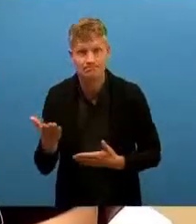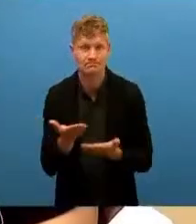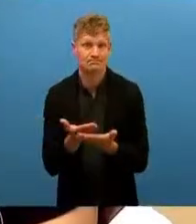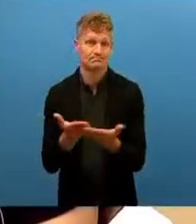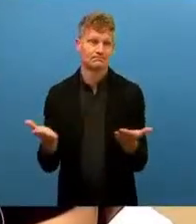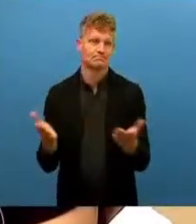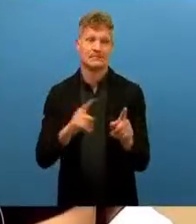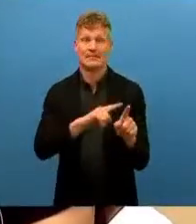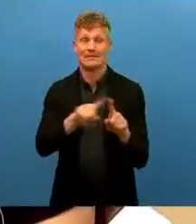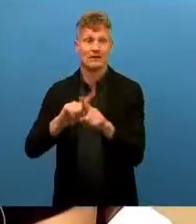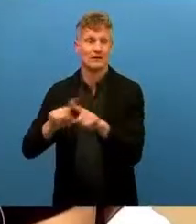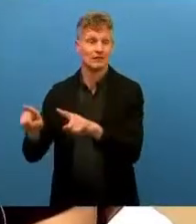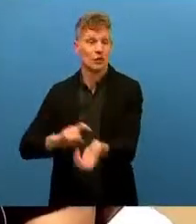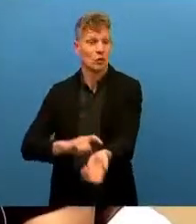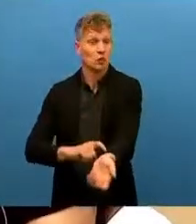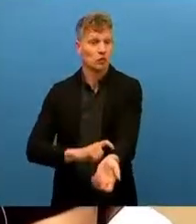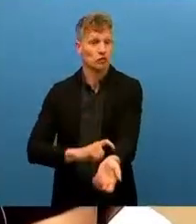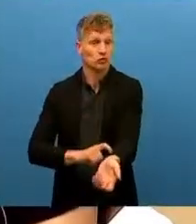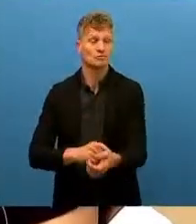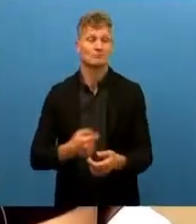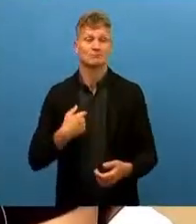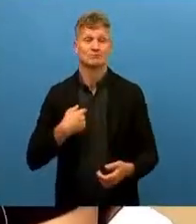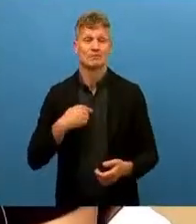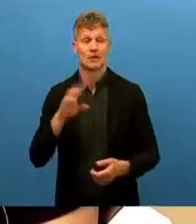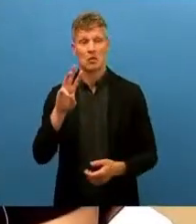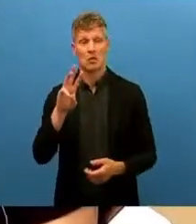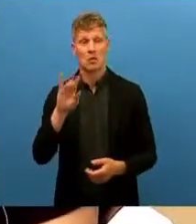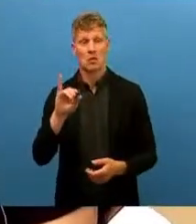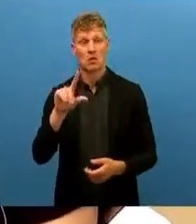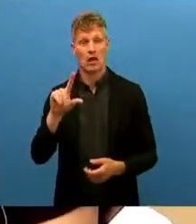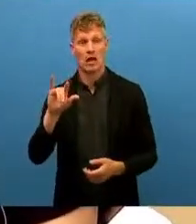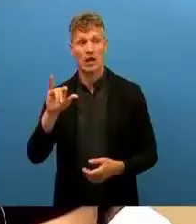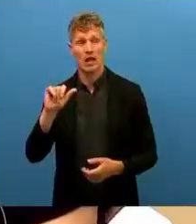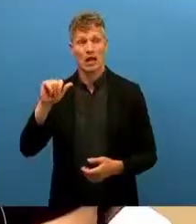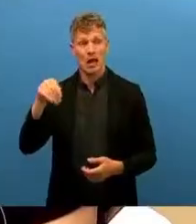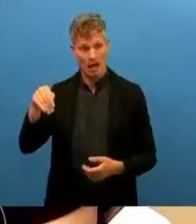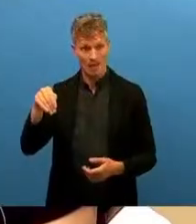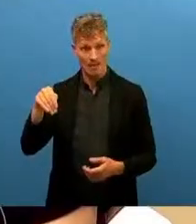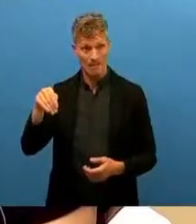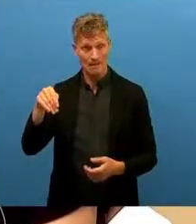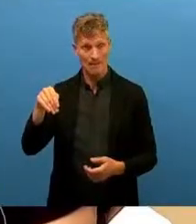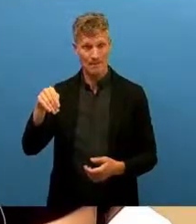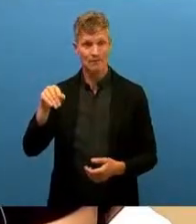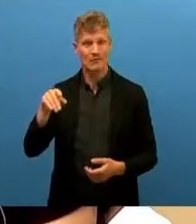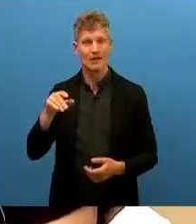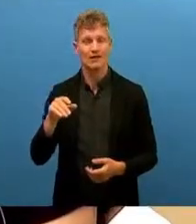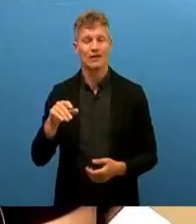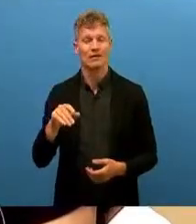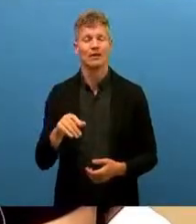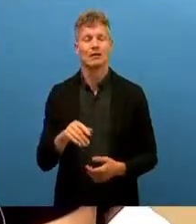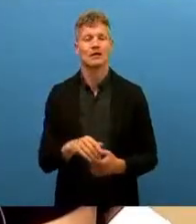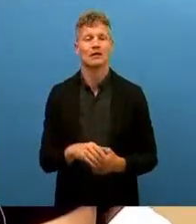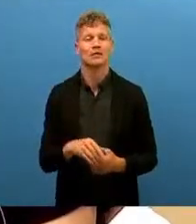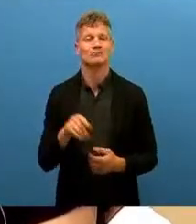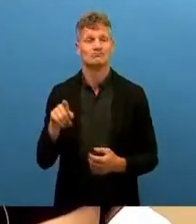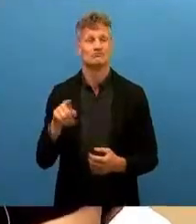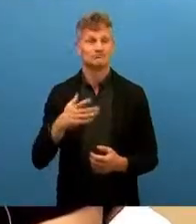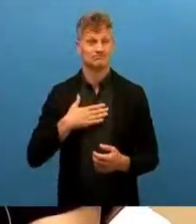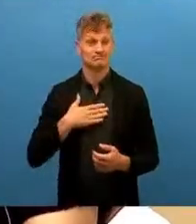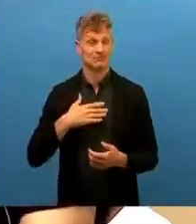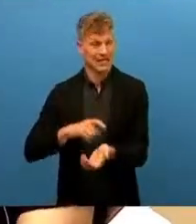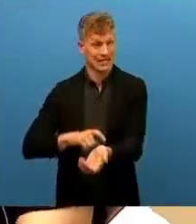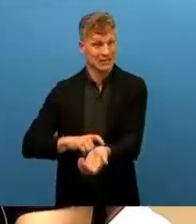and elders. I am Sierra William from the Thaitkotin Nation. The Thaitkotin Nation wishes to thank the